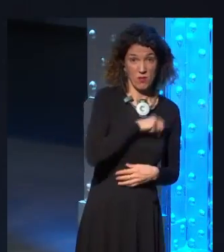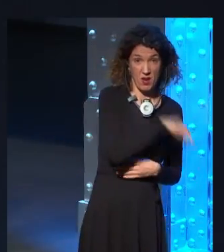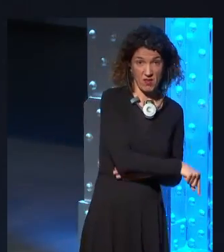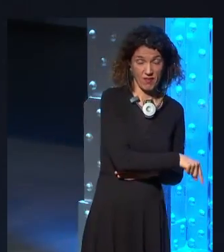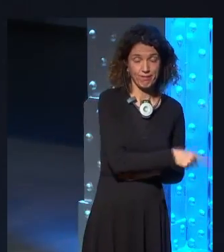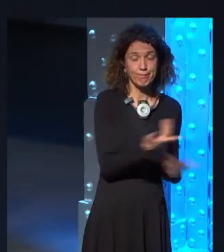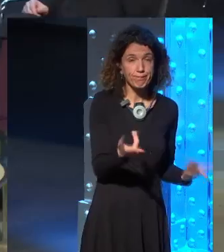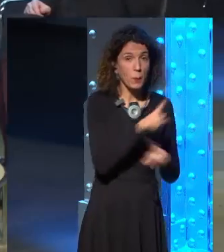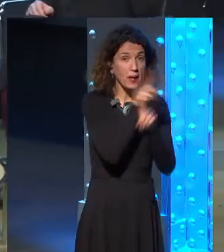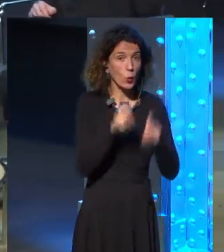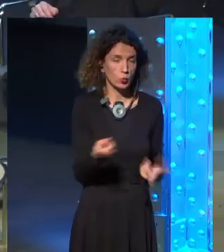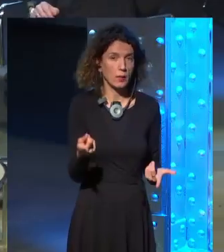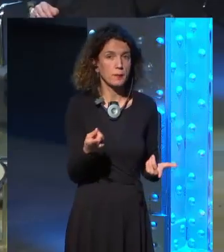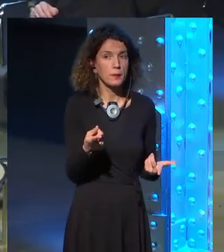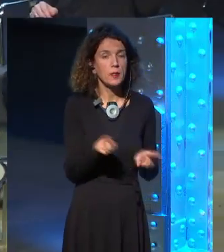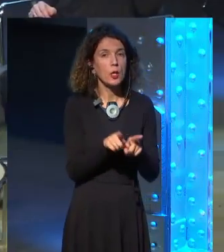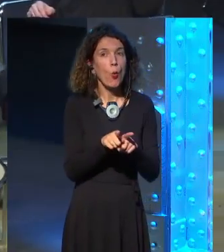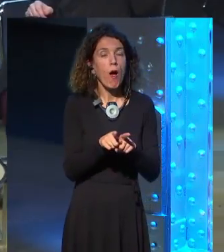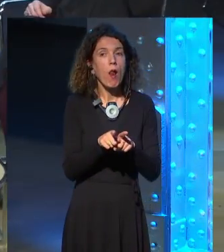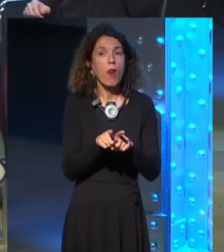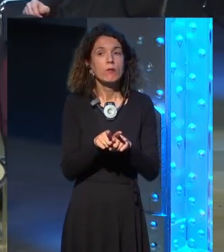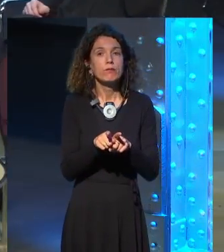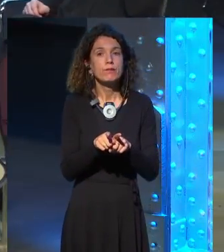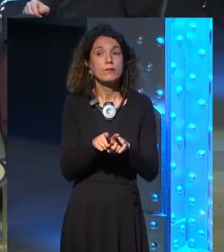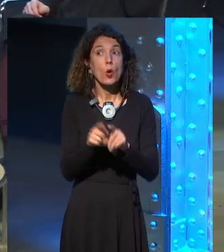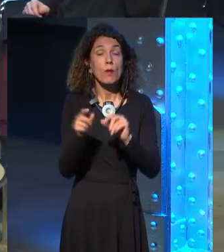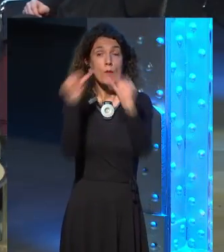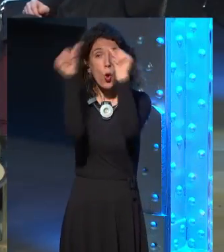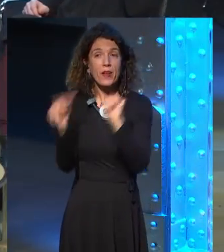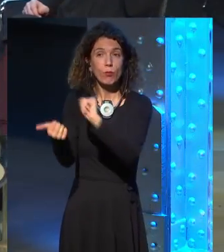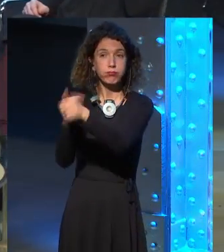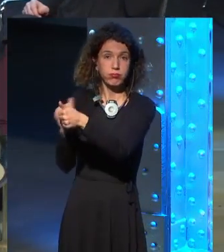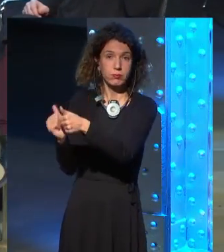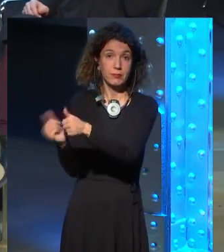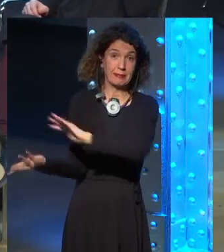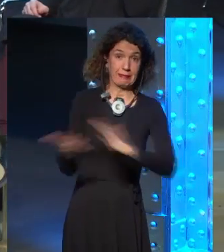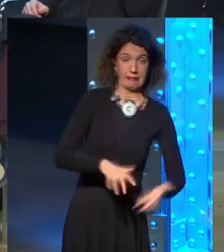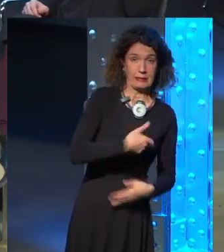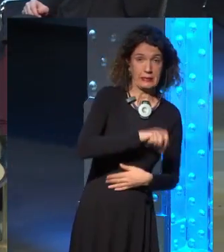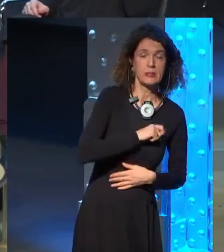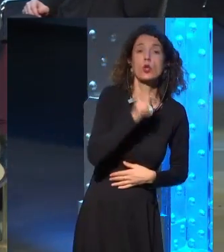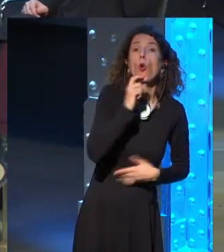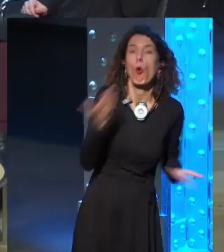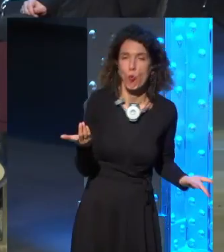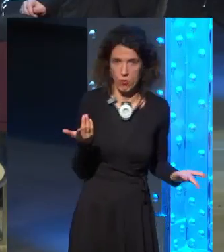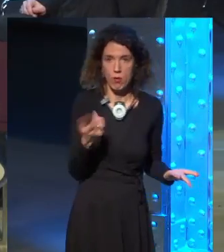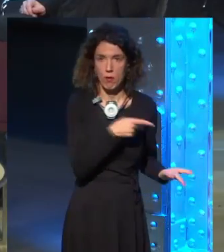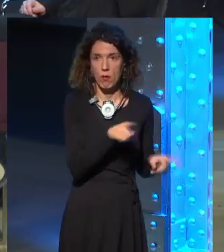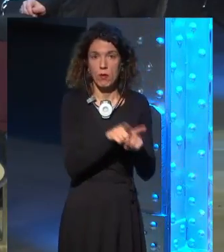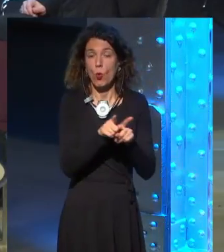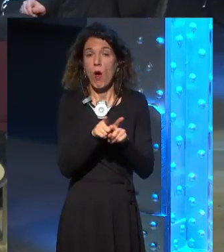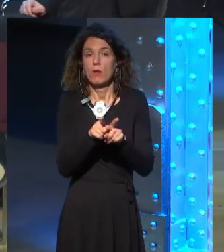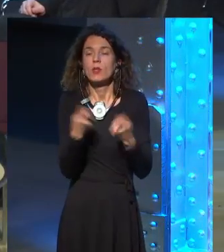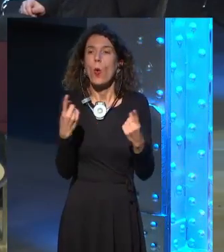But we're living here in Spain, so the question is, how can you import that model to a country such as